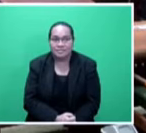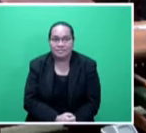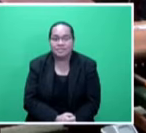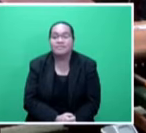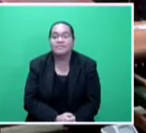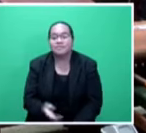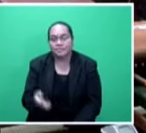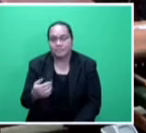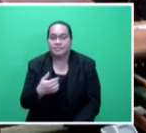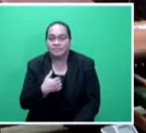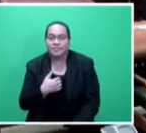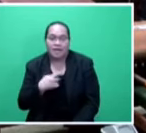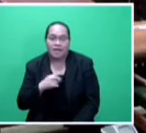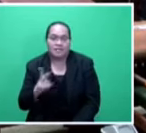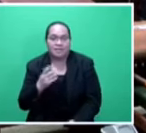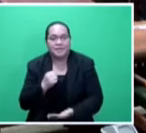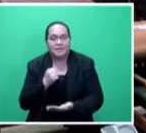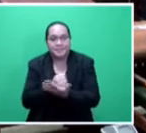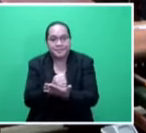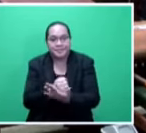Mr. Speaker, sir, I second the motion.